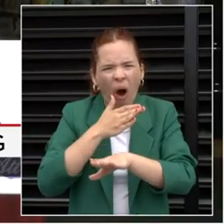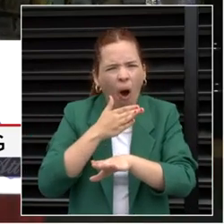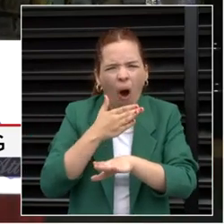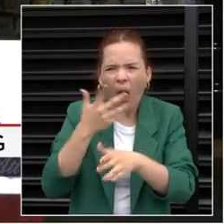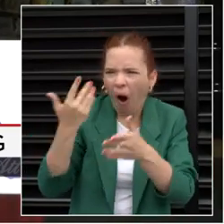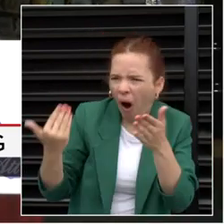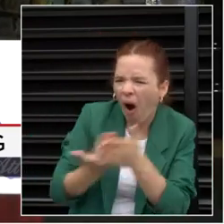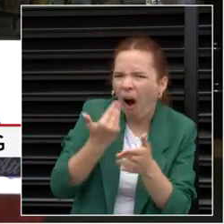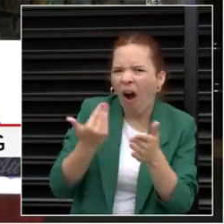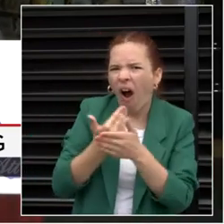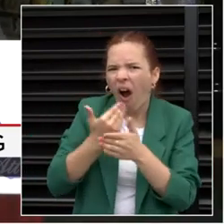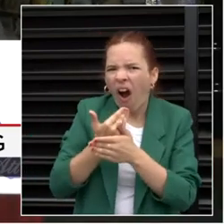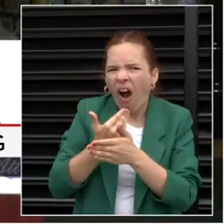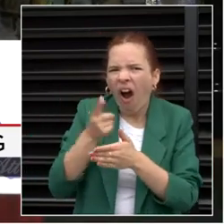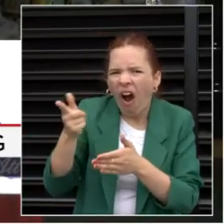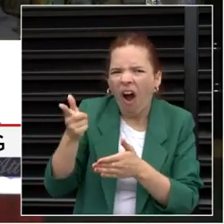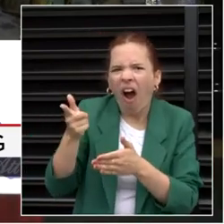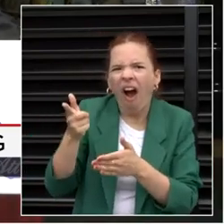that long